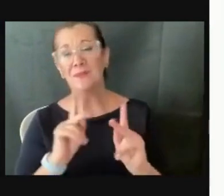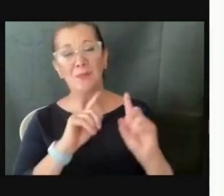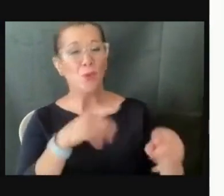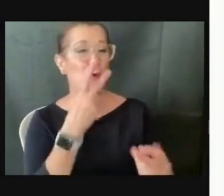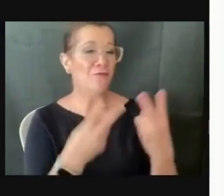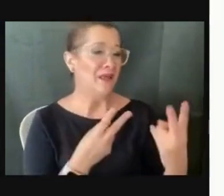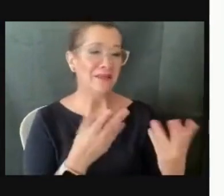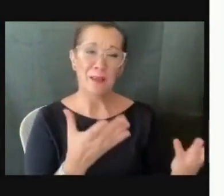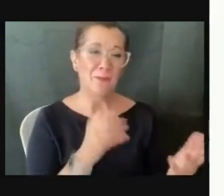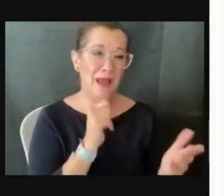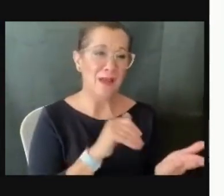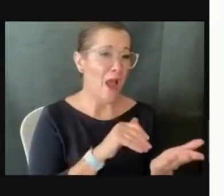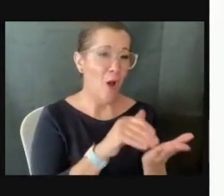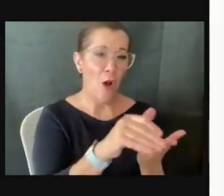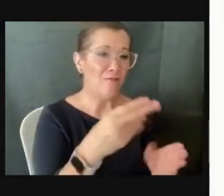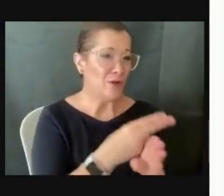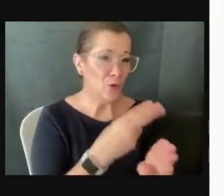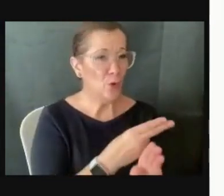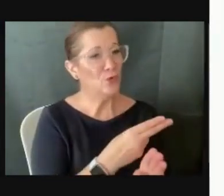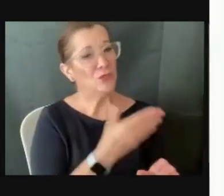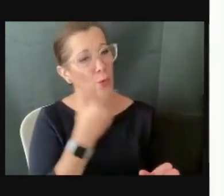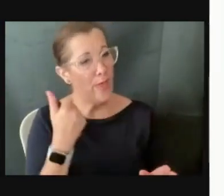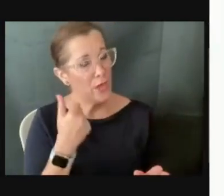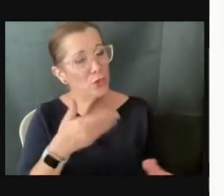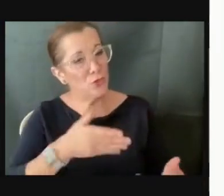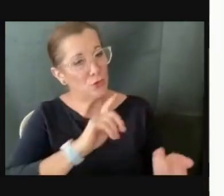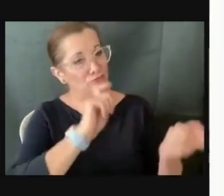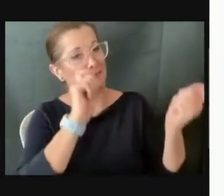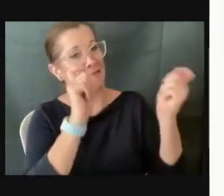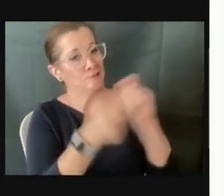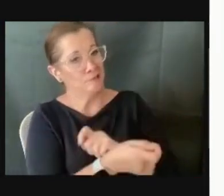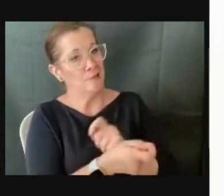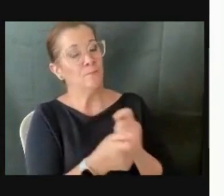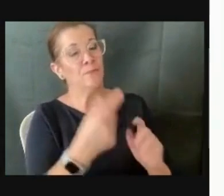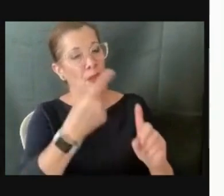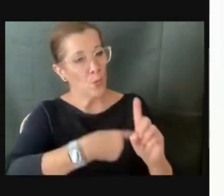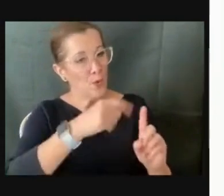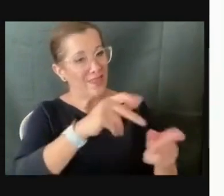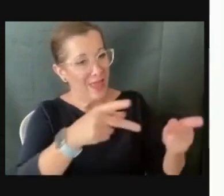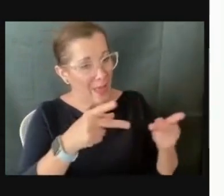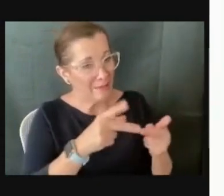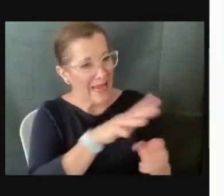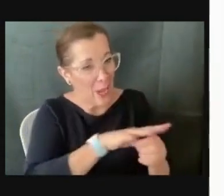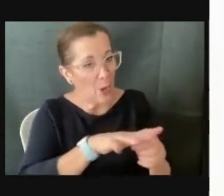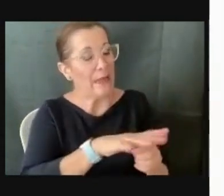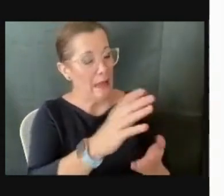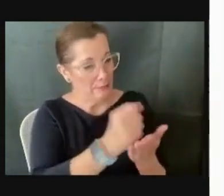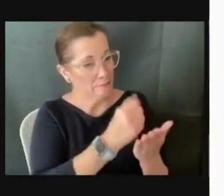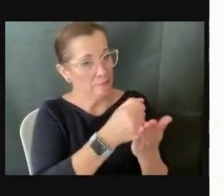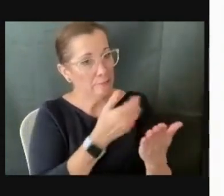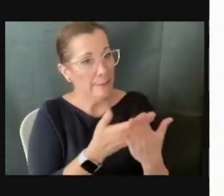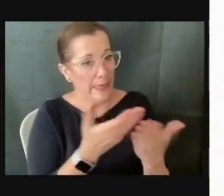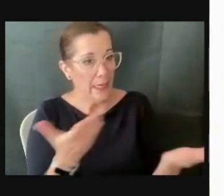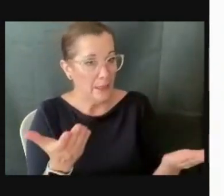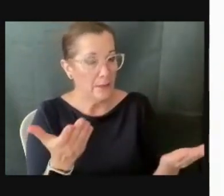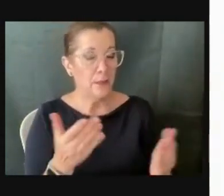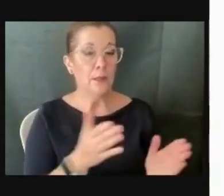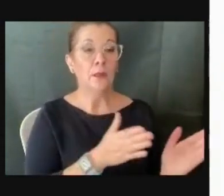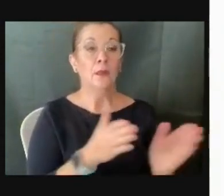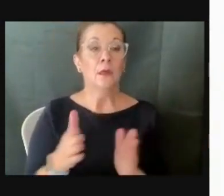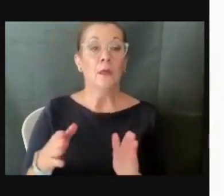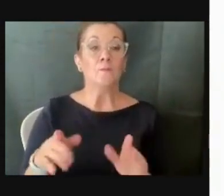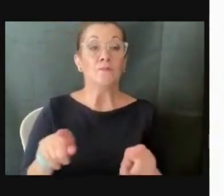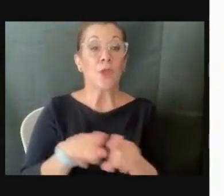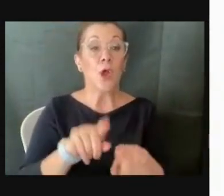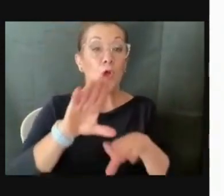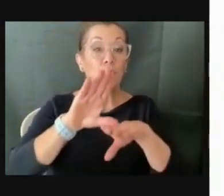year. And so this allows people to monetize that space that's not really being used. And it also